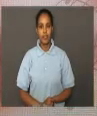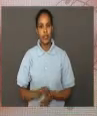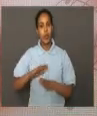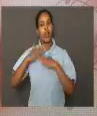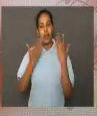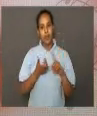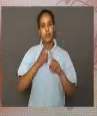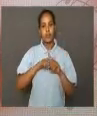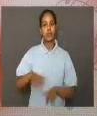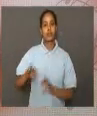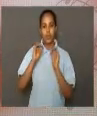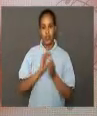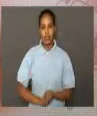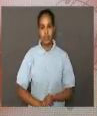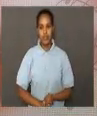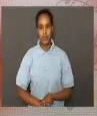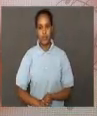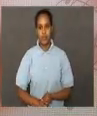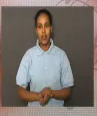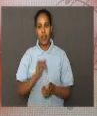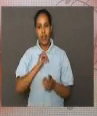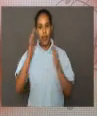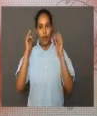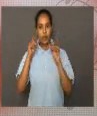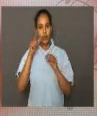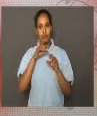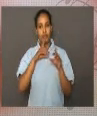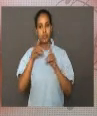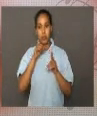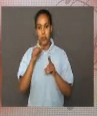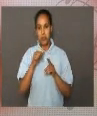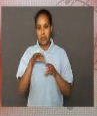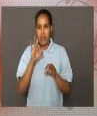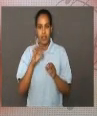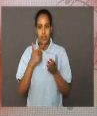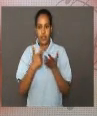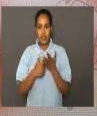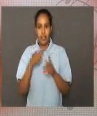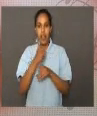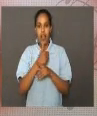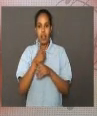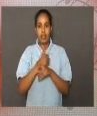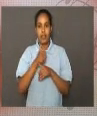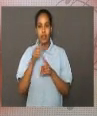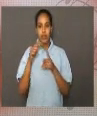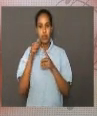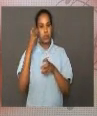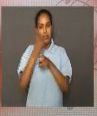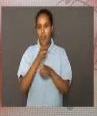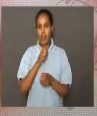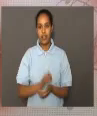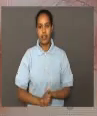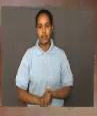Welcome back, students. I hope that you did not find this activity too